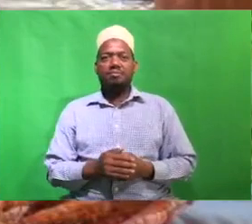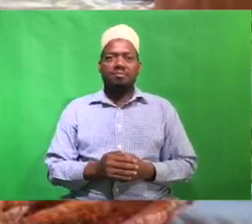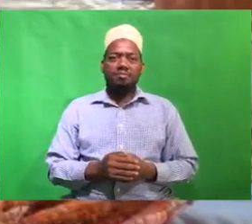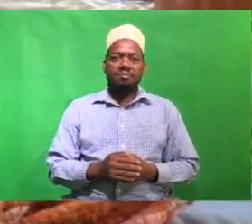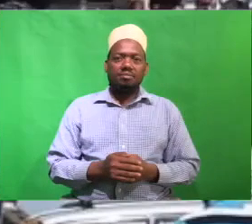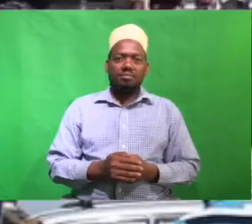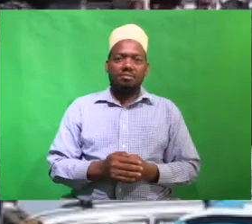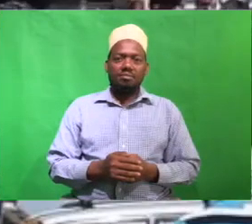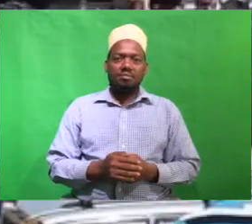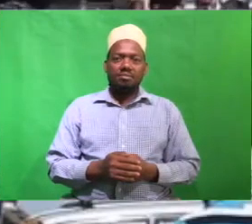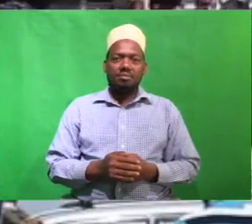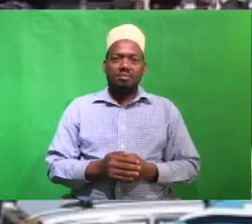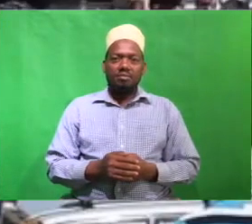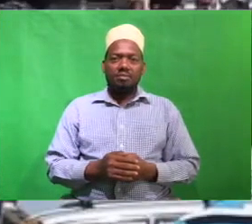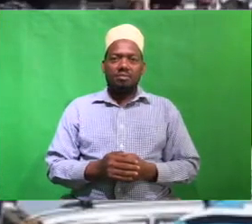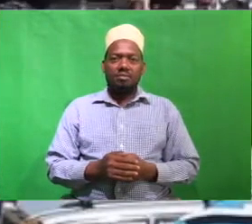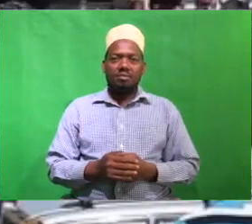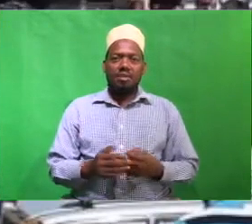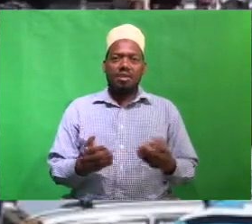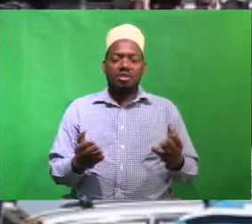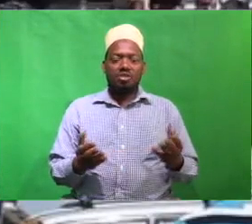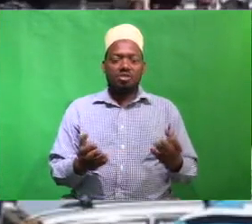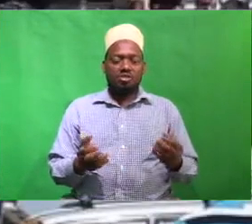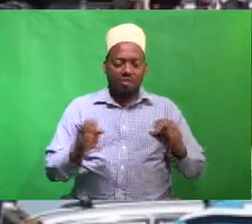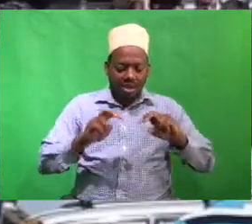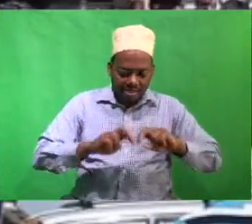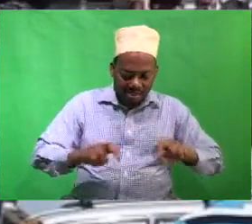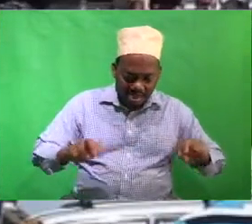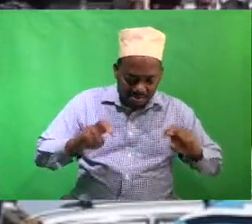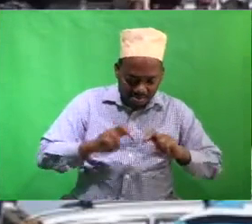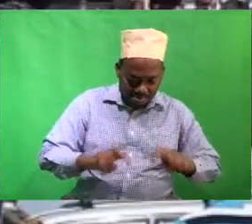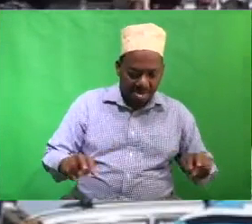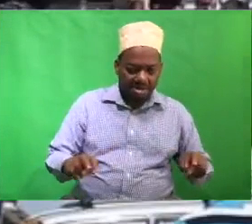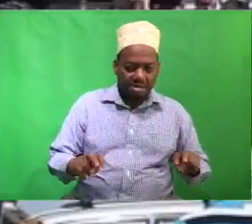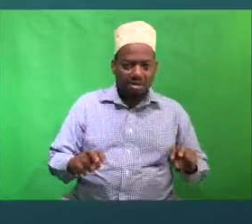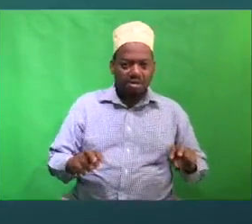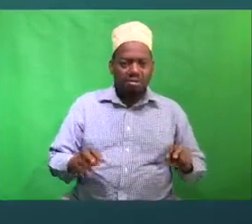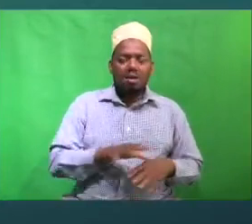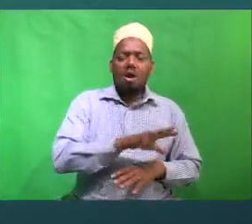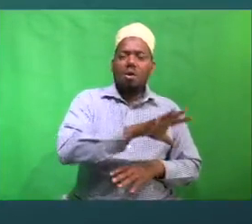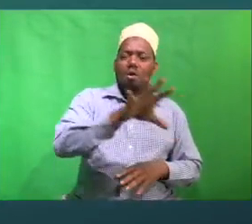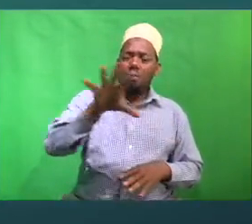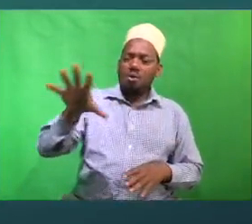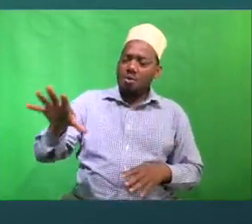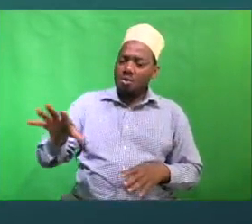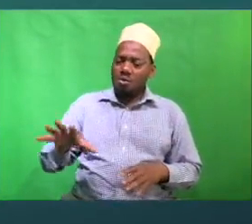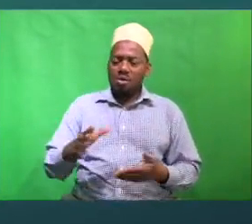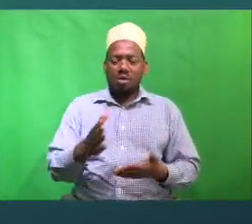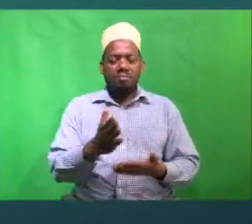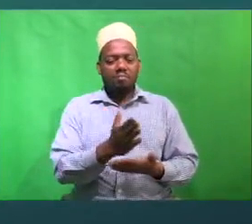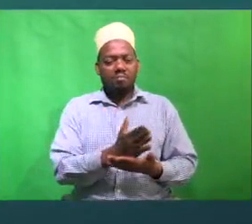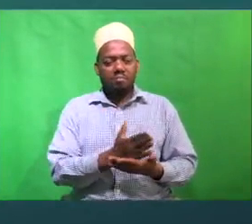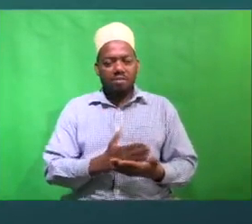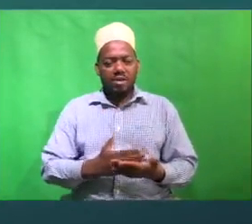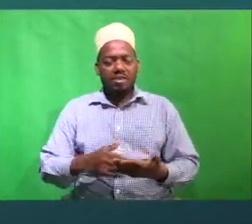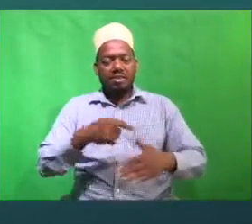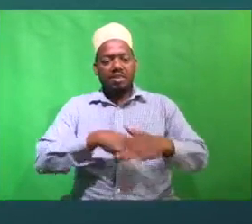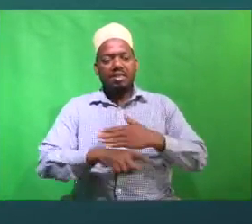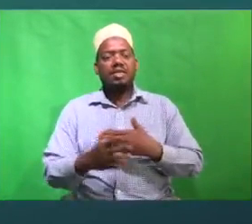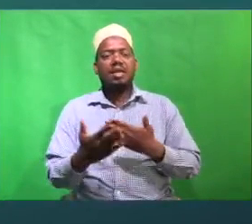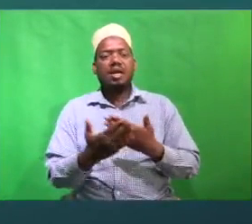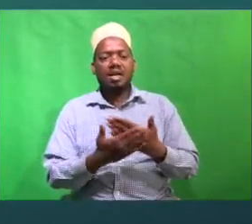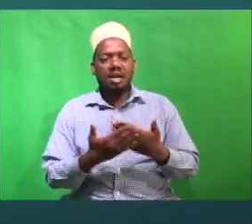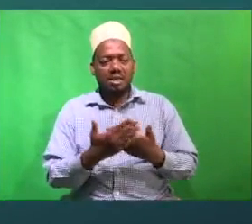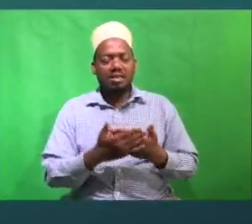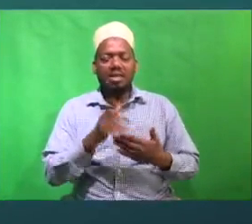visited, my dear student. Do you examine that? Is all places in the country have equal